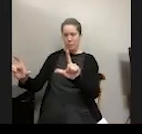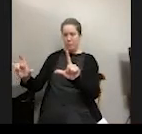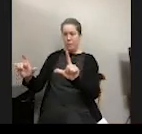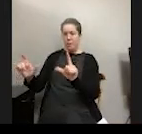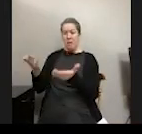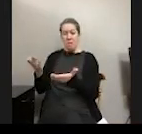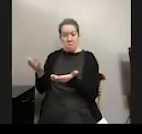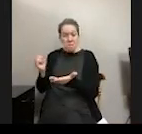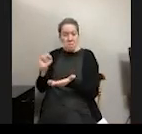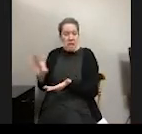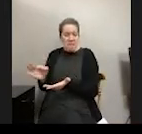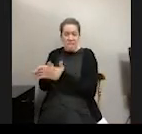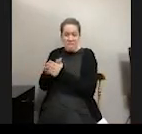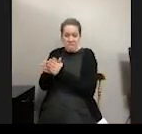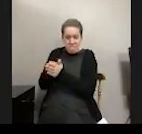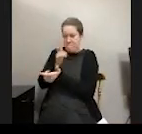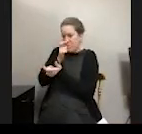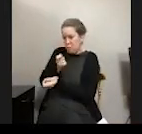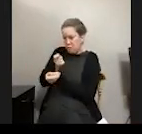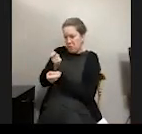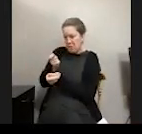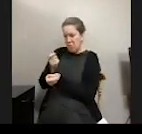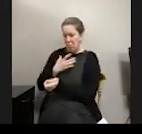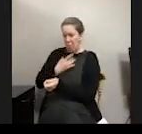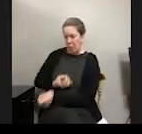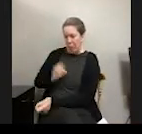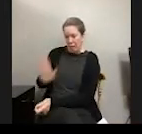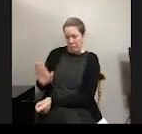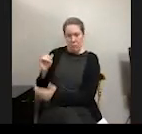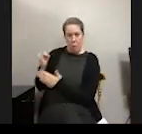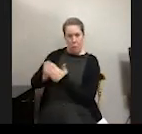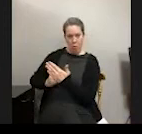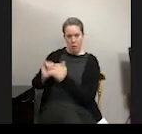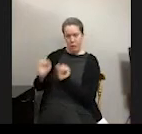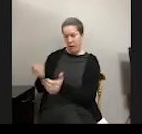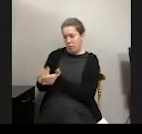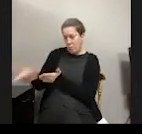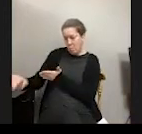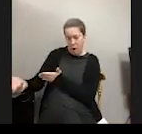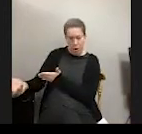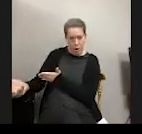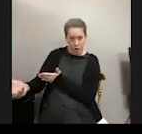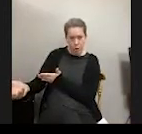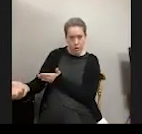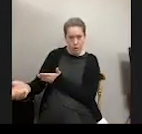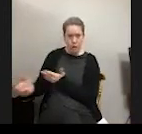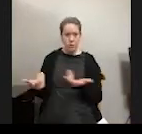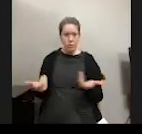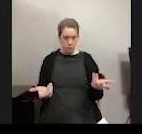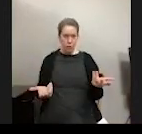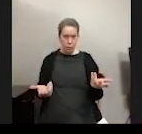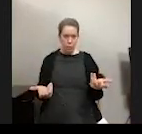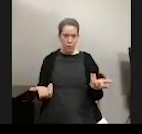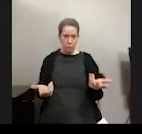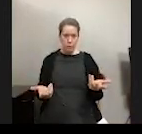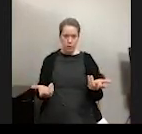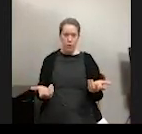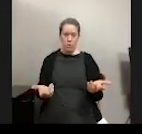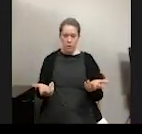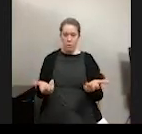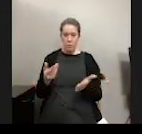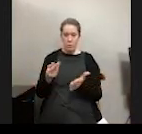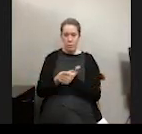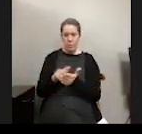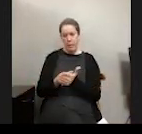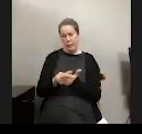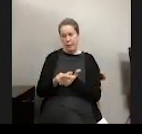aren't traveling, they're not going to galleries, they're not spending money in the typical ways. Maybe this is an opportunity to put money back in artist pocket. So trying